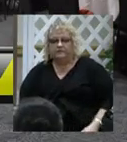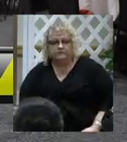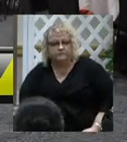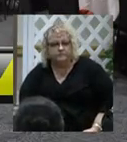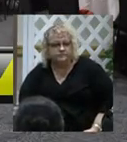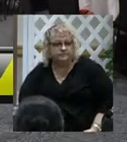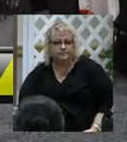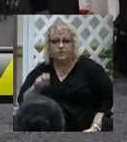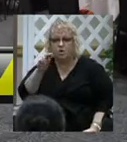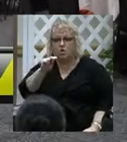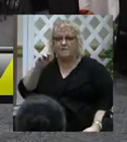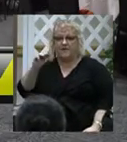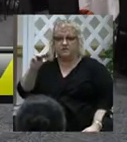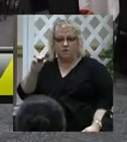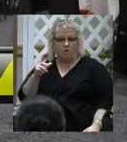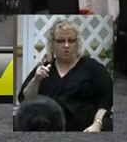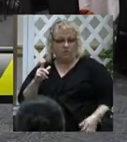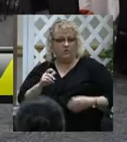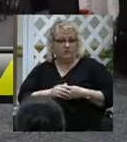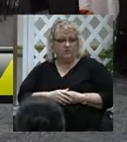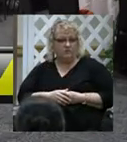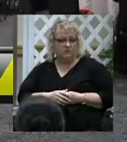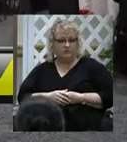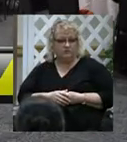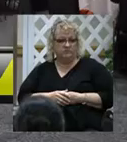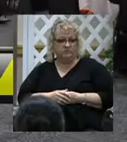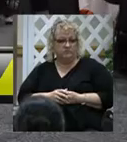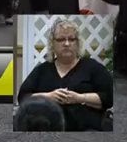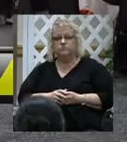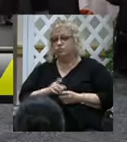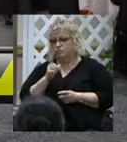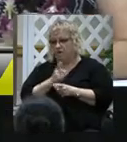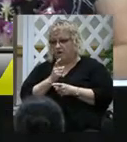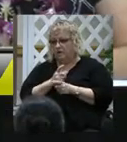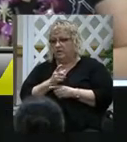little bit different, maybe because you have interpreters per se? Or? Right.